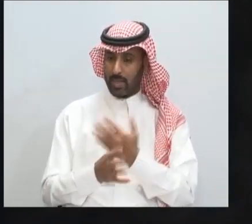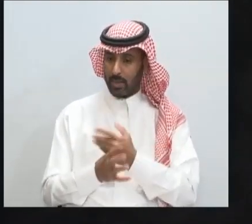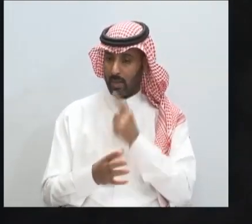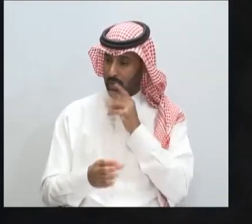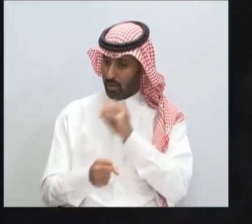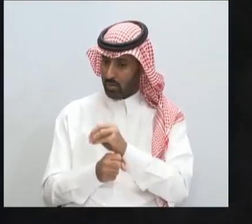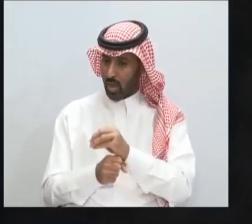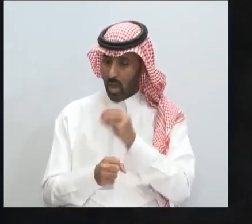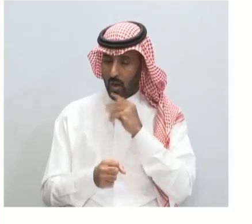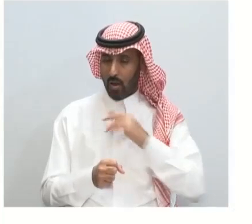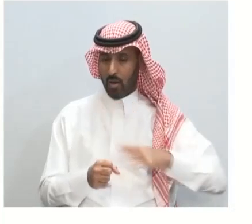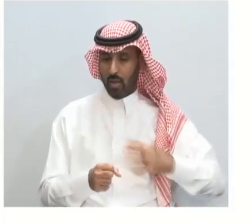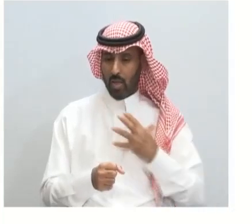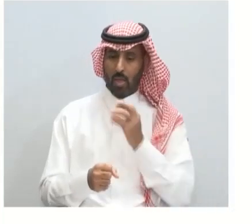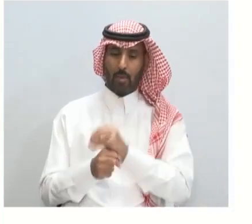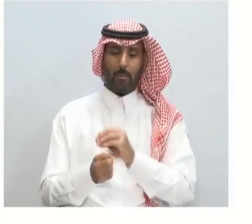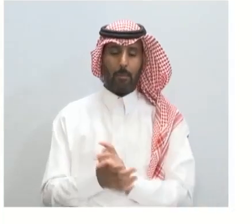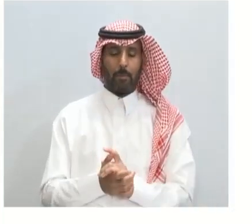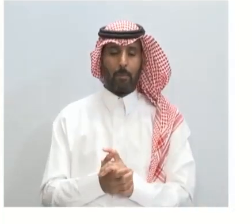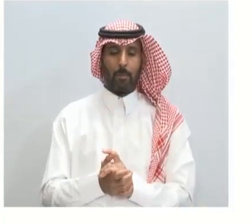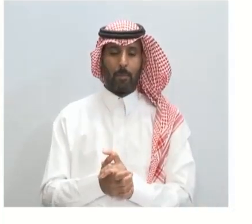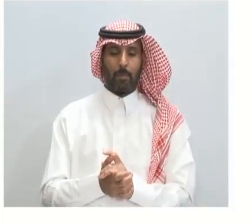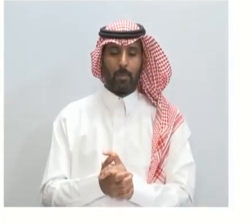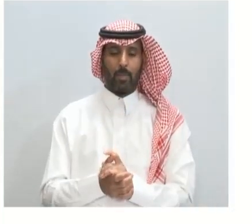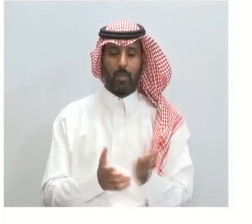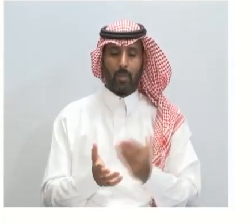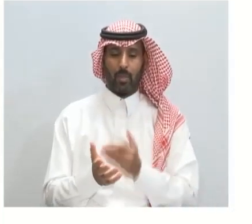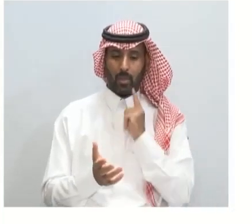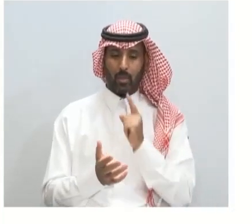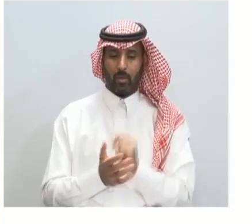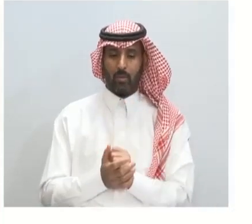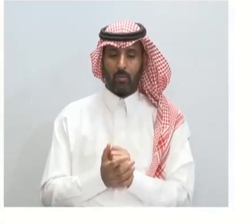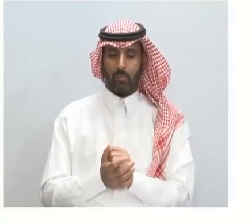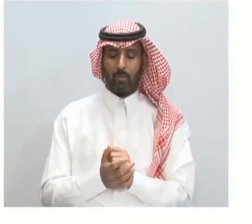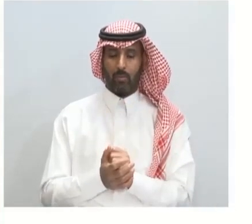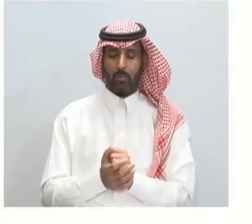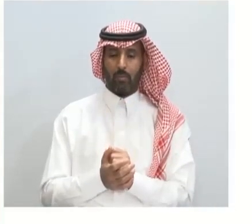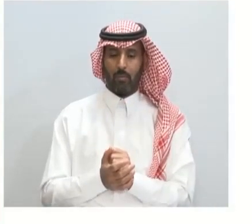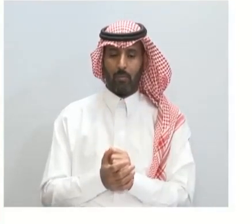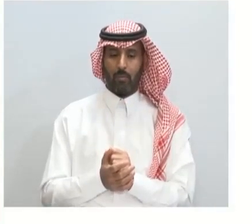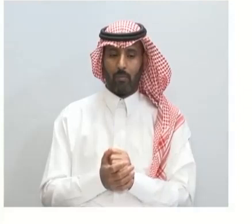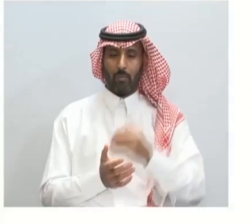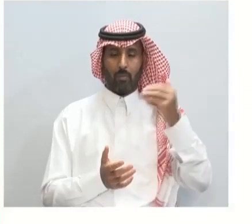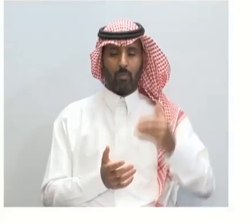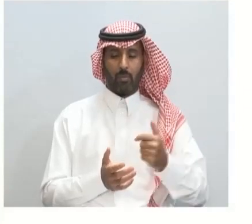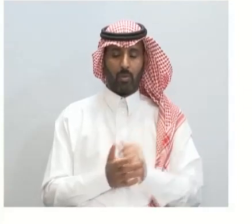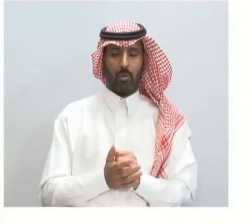for this uh dilemma as he said here he's put you in a rotten position